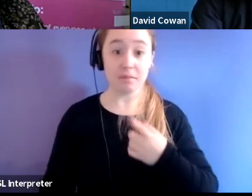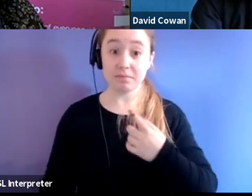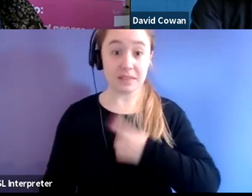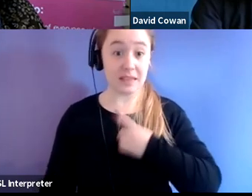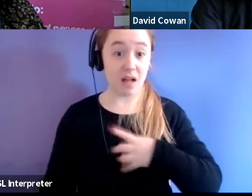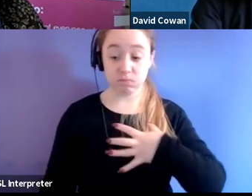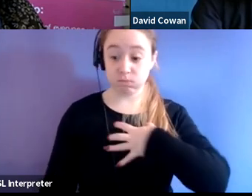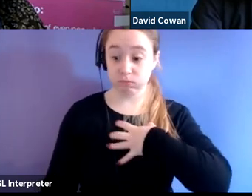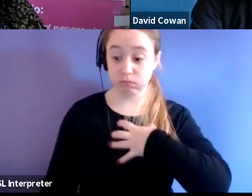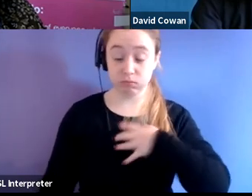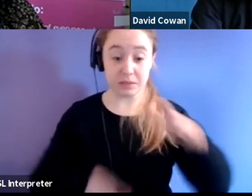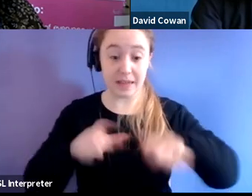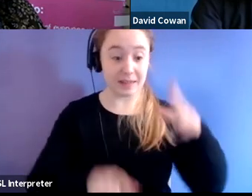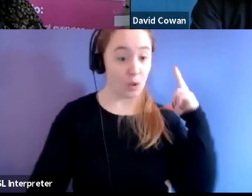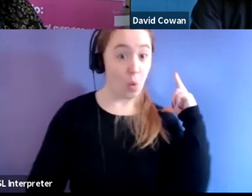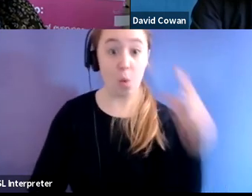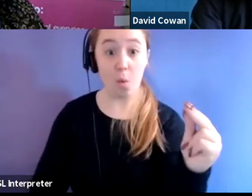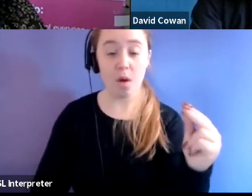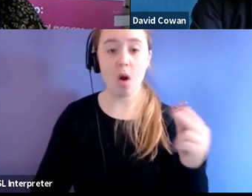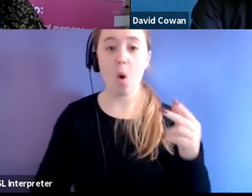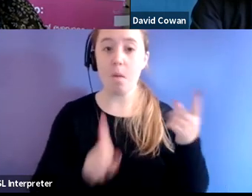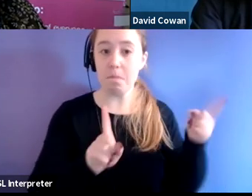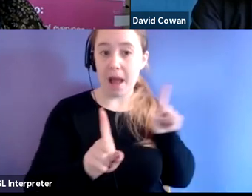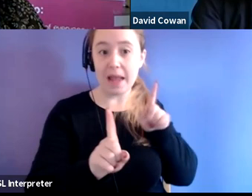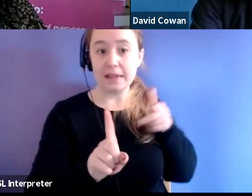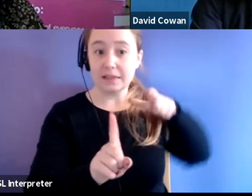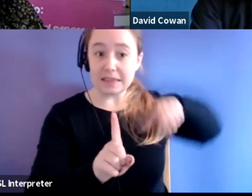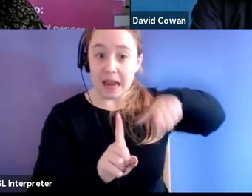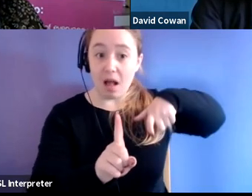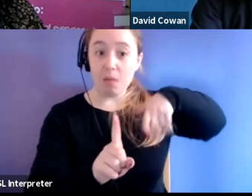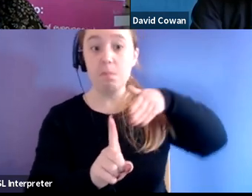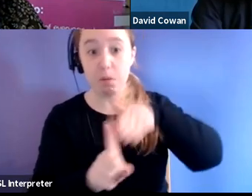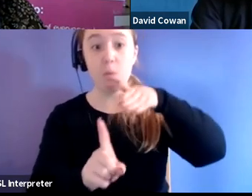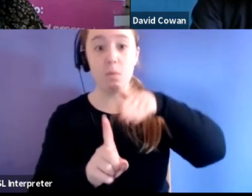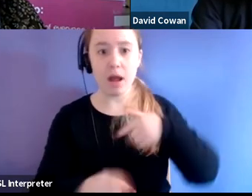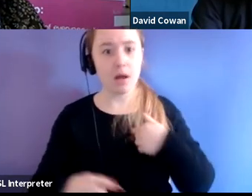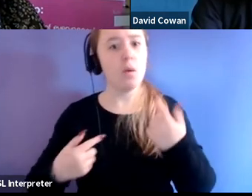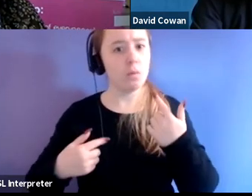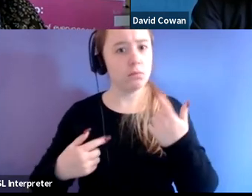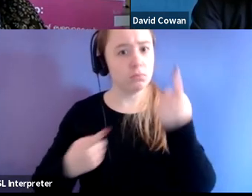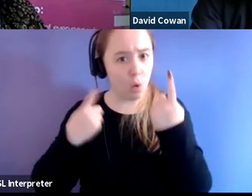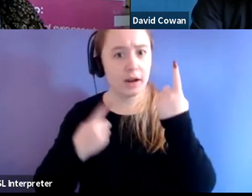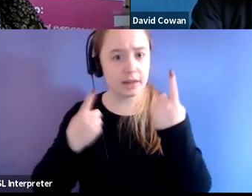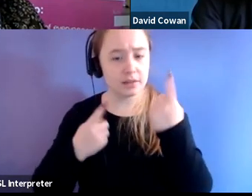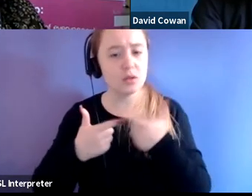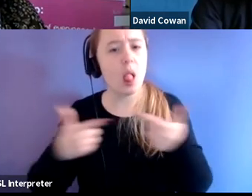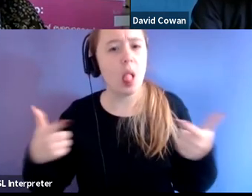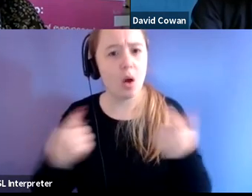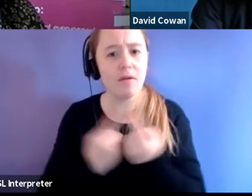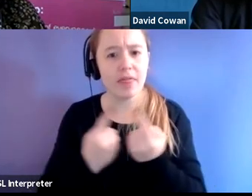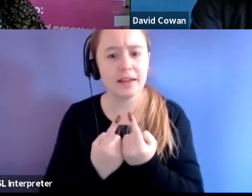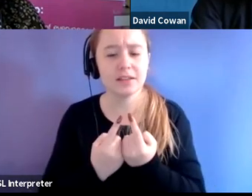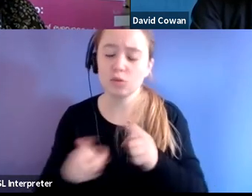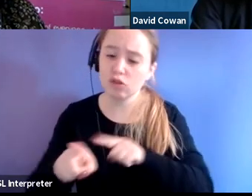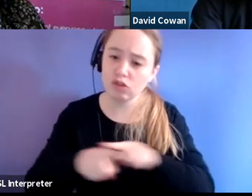have a fear of being hit from behind, you know. So I think it is all of these things, and it's just working through